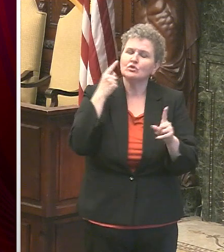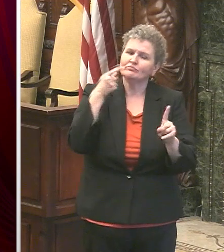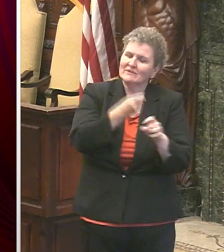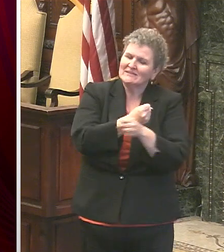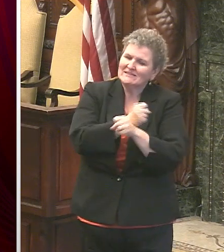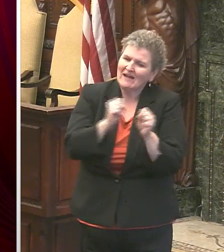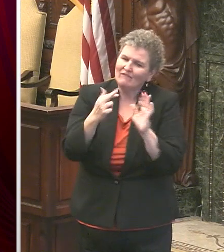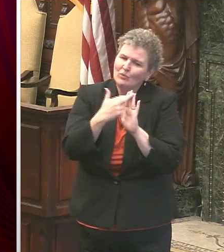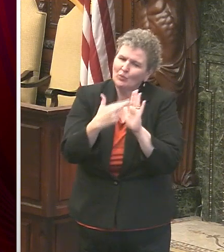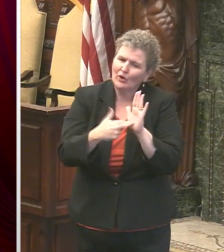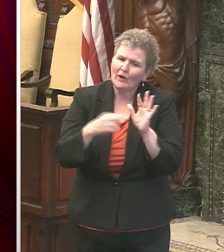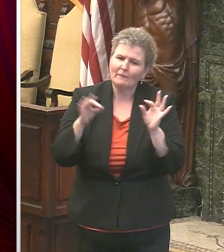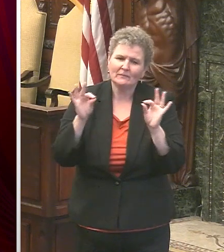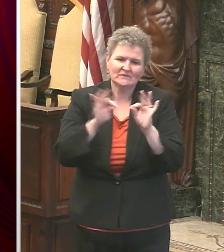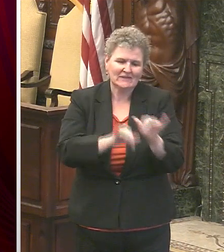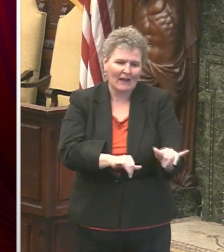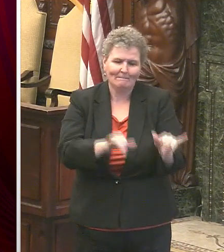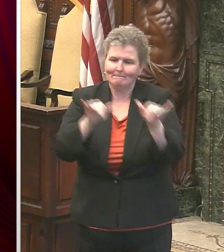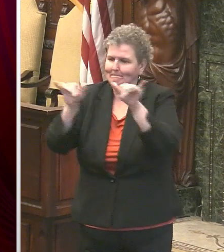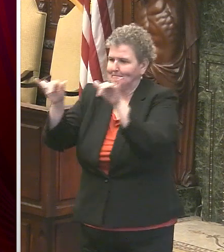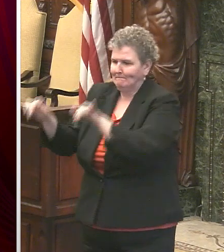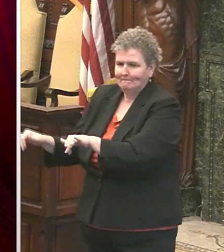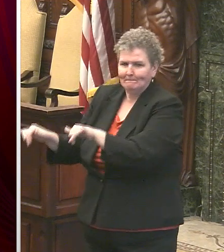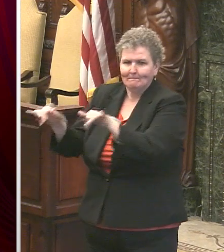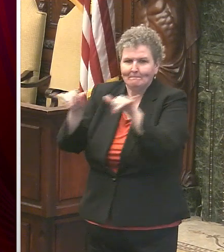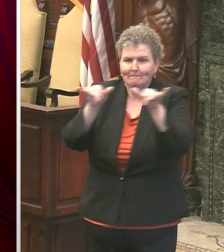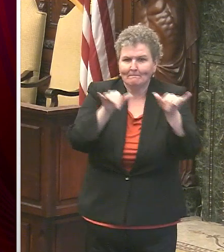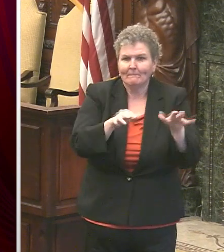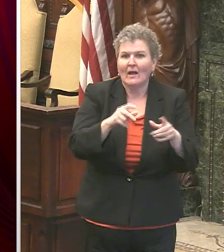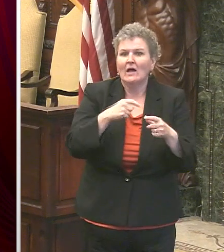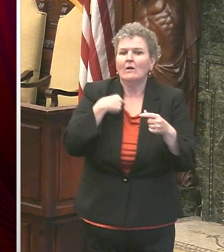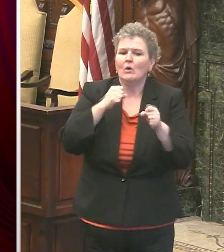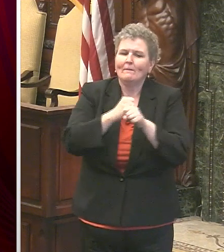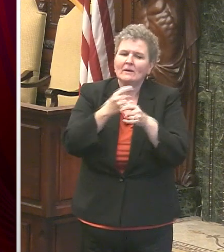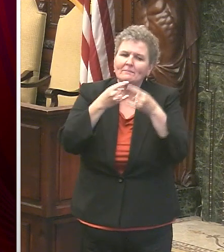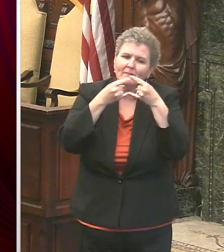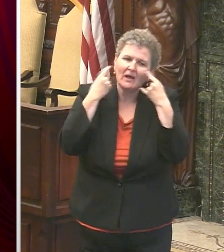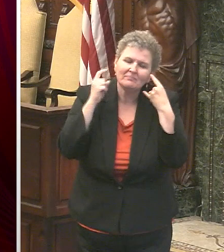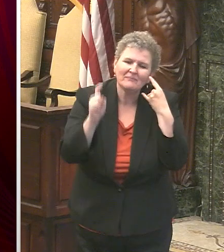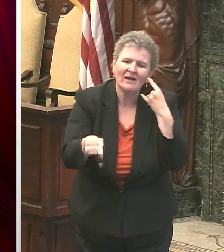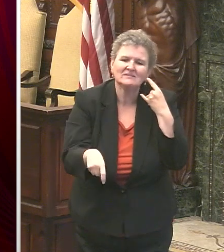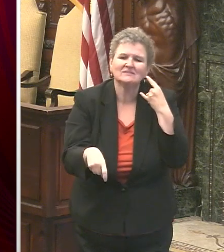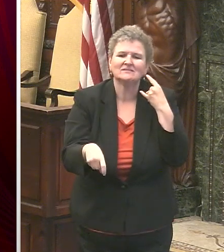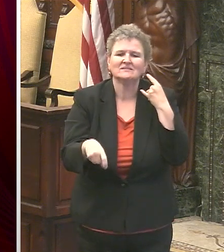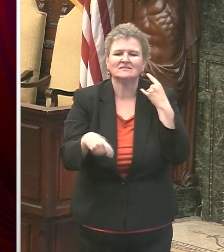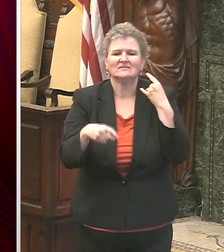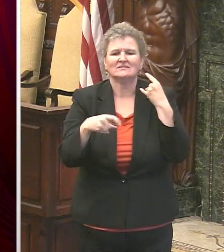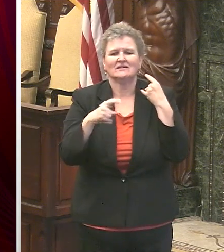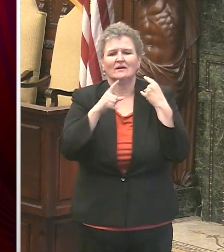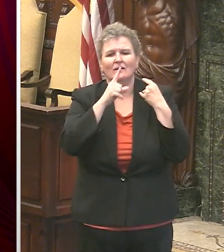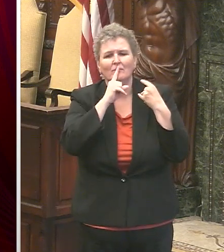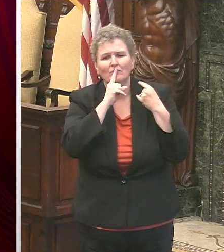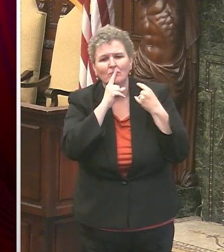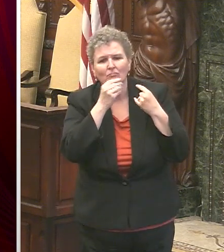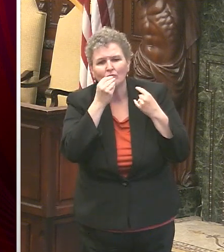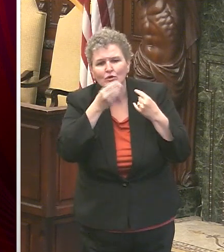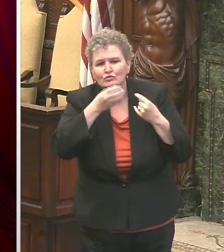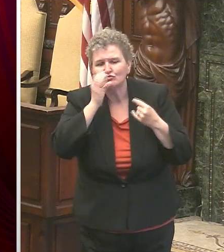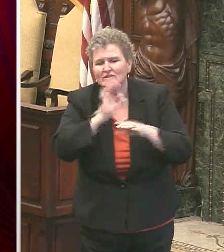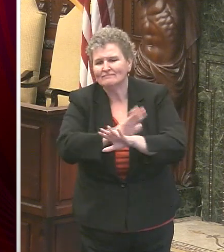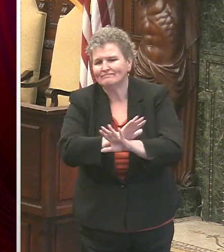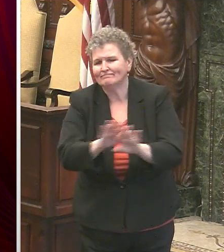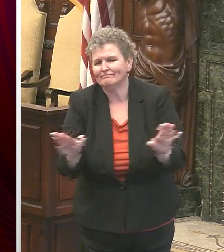apply. At events, everyone still must wear masks, which means we are not allowing food and drink in